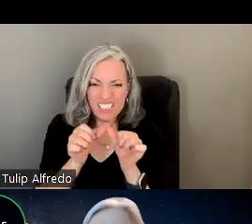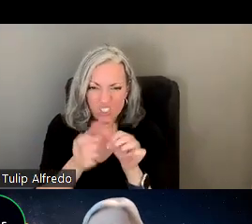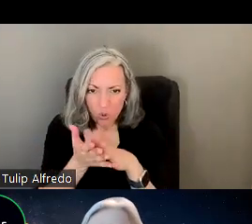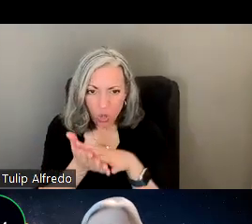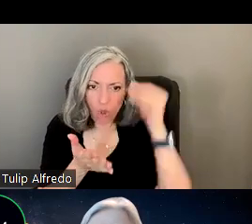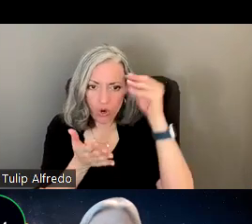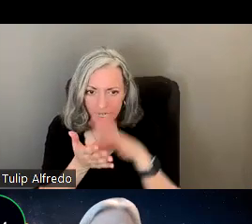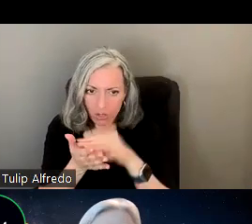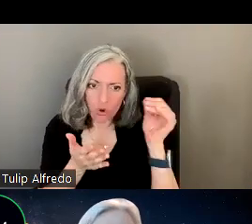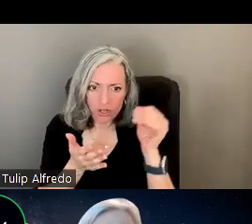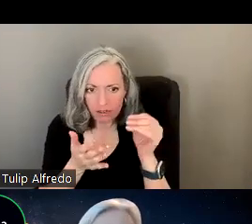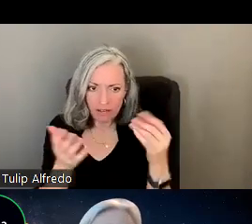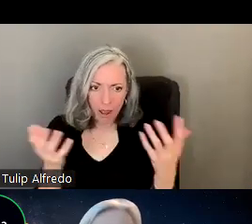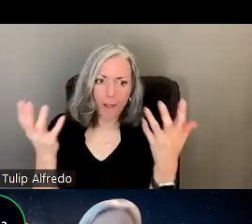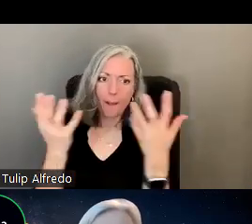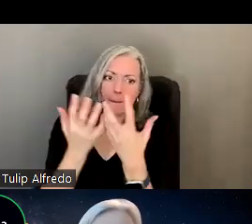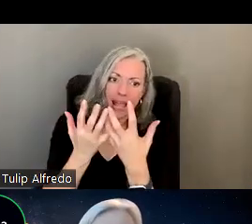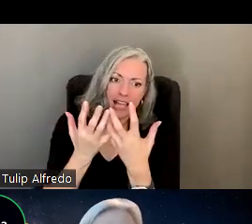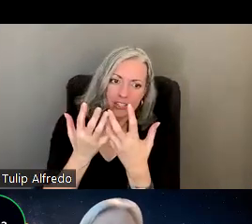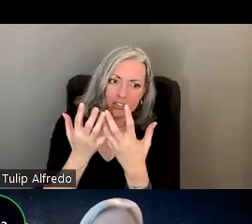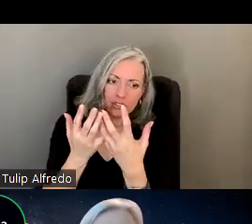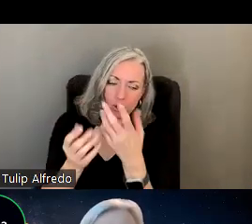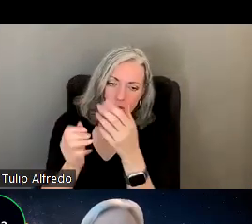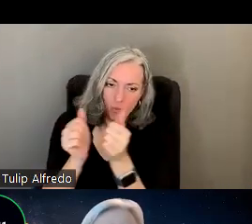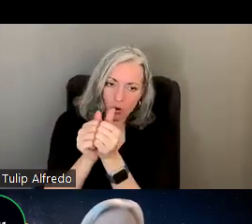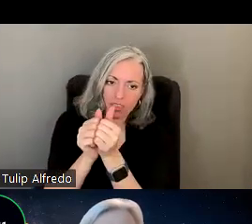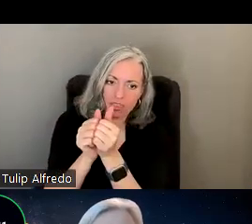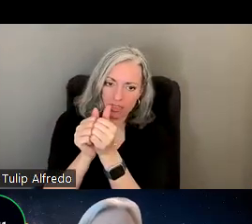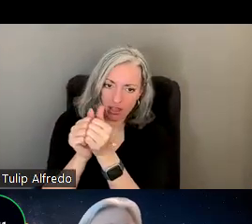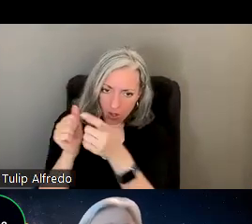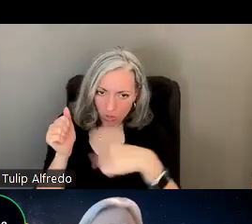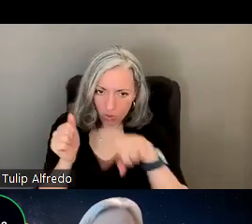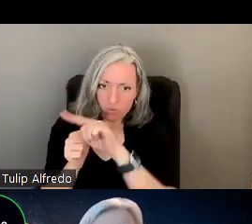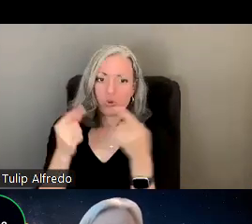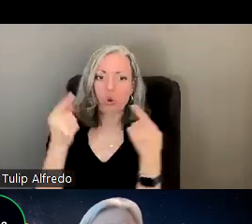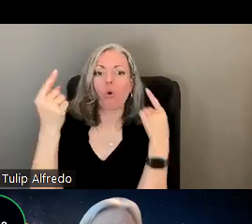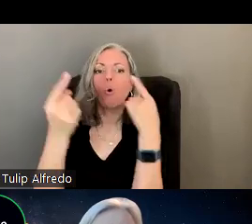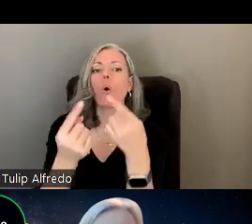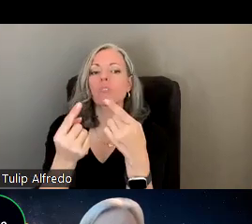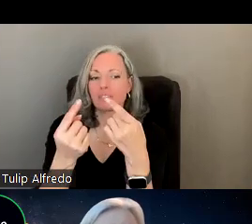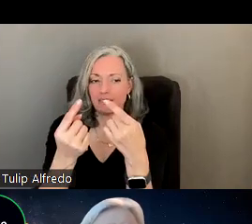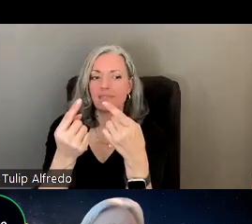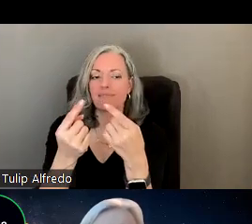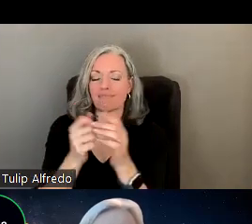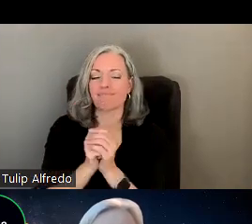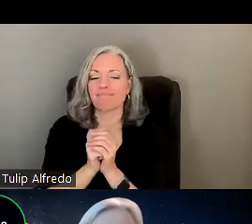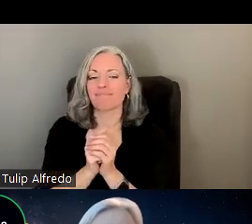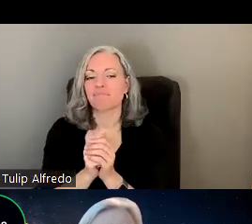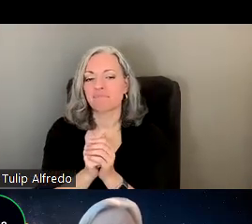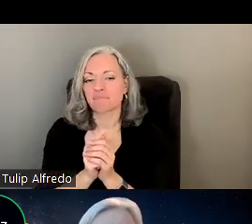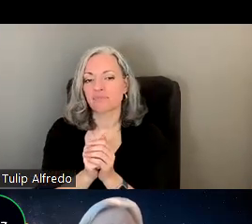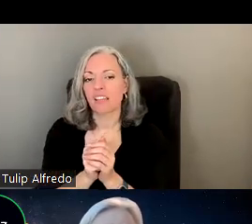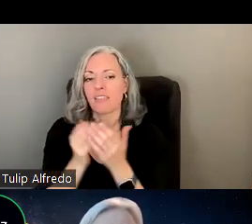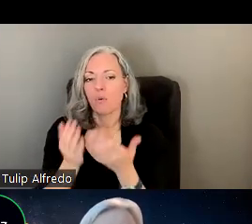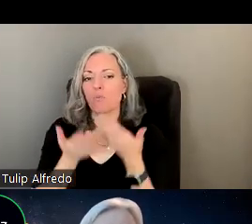of align well with the objectives that were and the goals that were